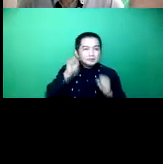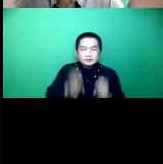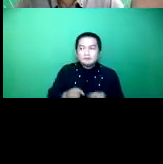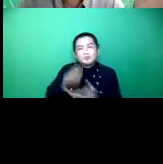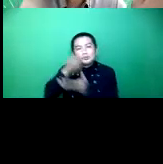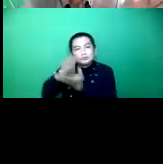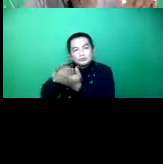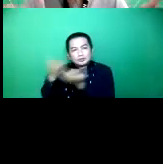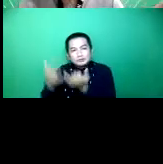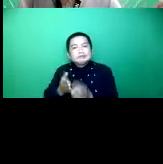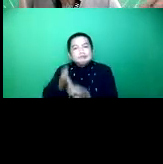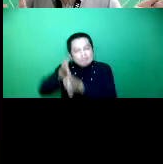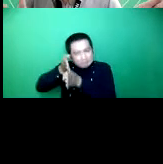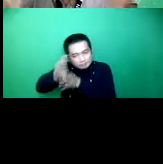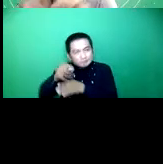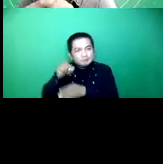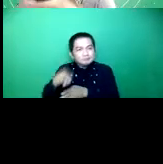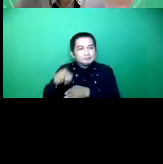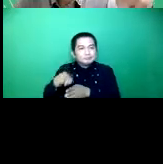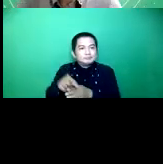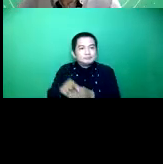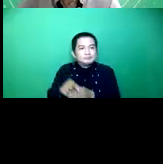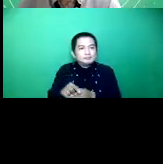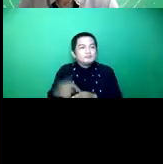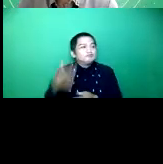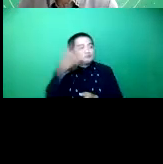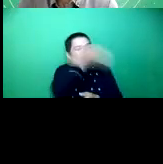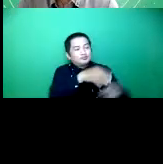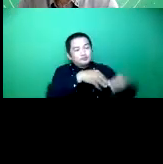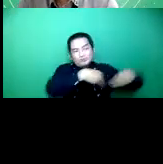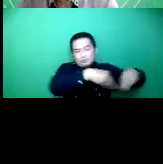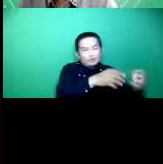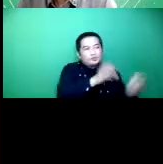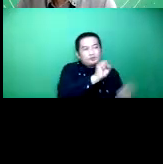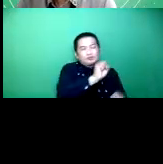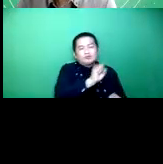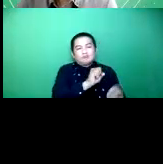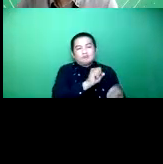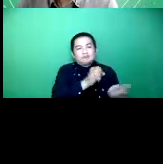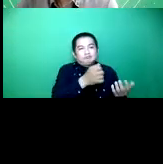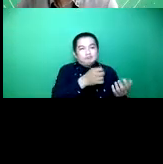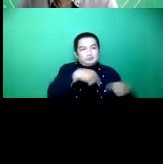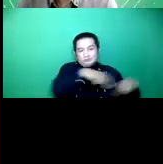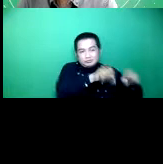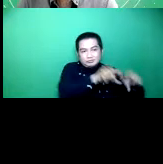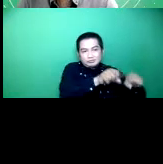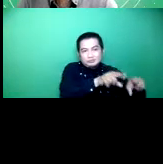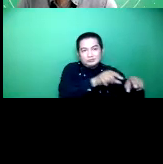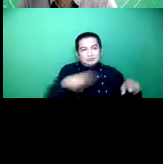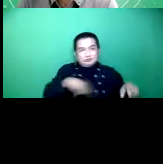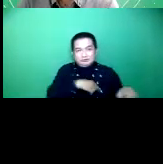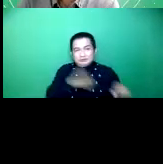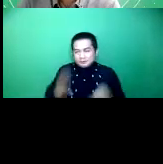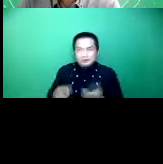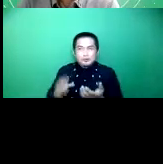as a consumer directly from them instead of having to go through a supermarket. You can look at products where they source